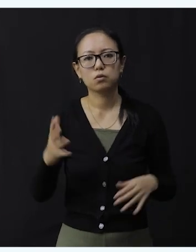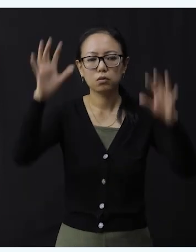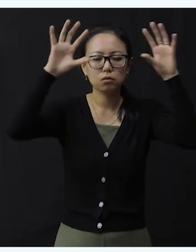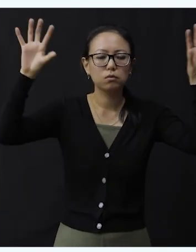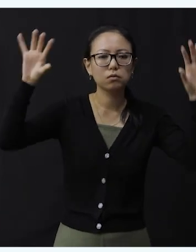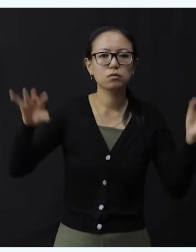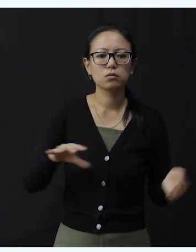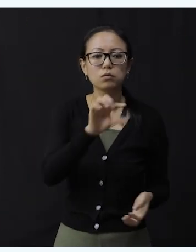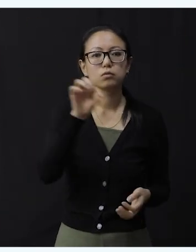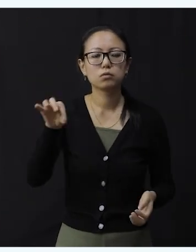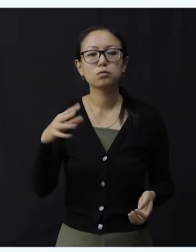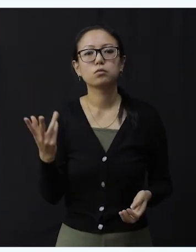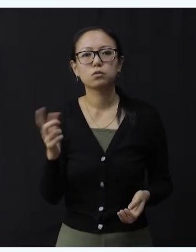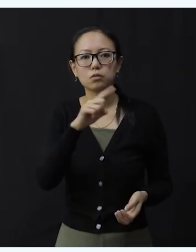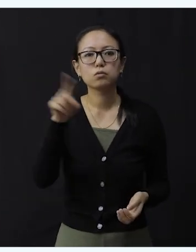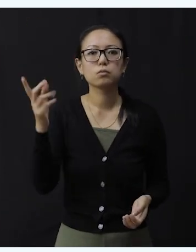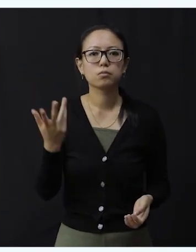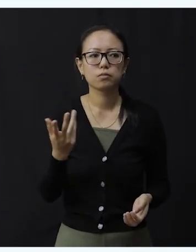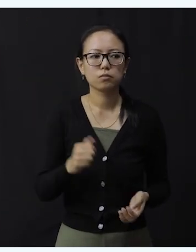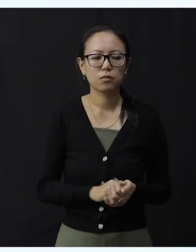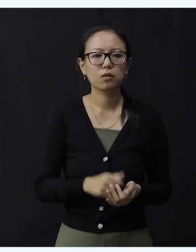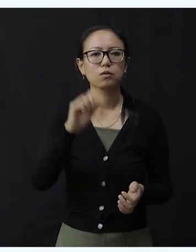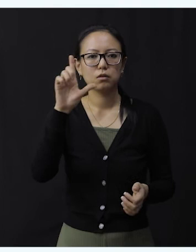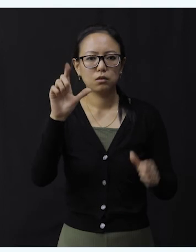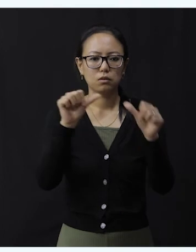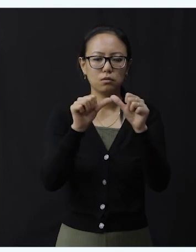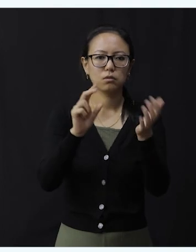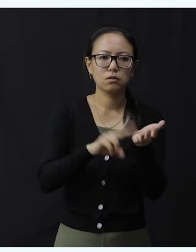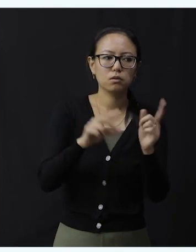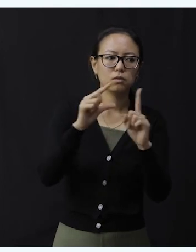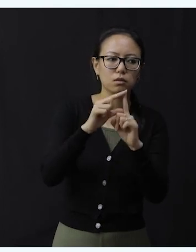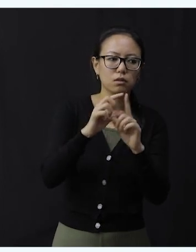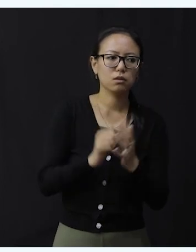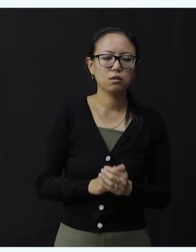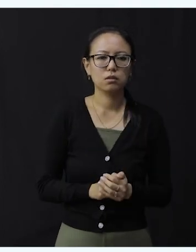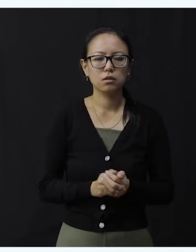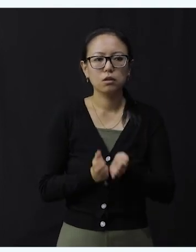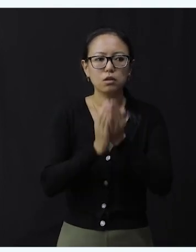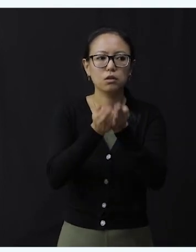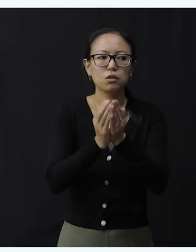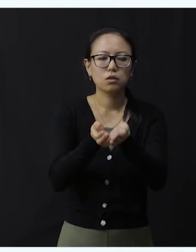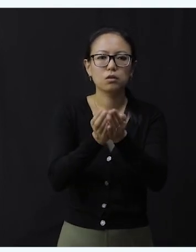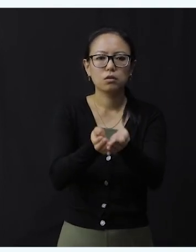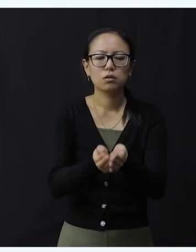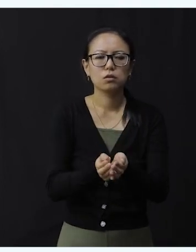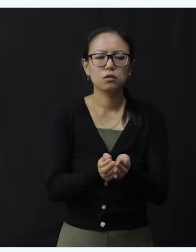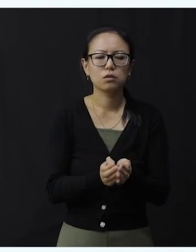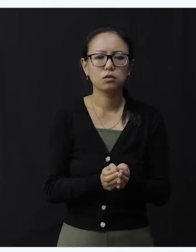water transport. Next is a picture of a motorbike, and the motorbike can be categorized into